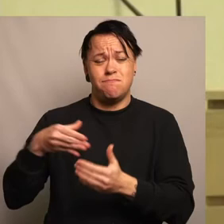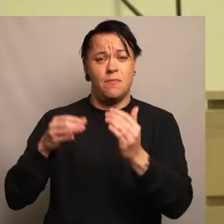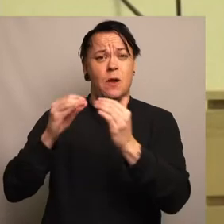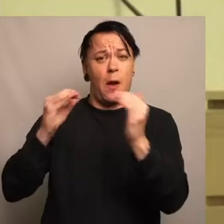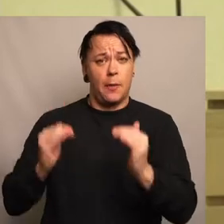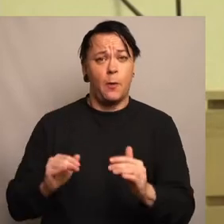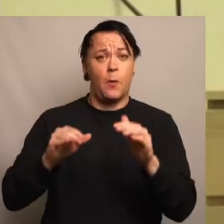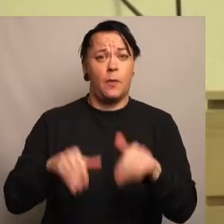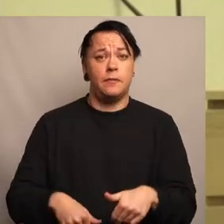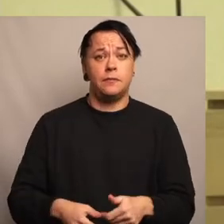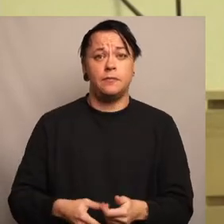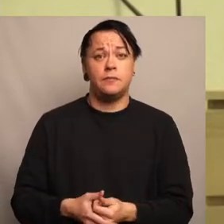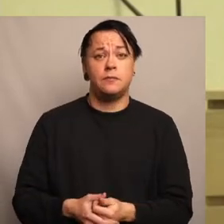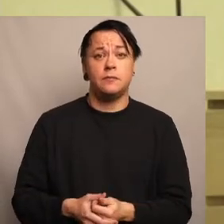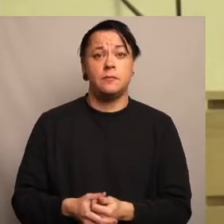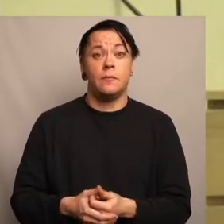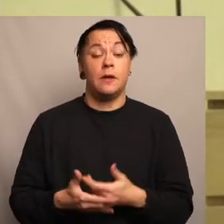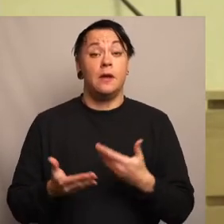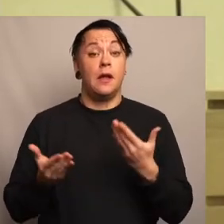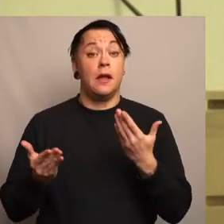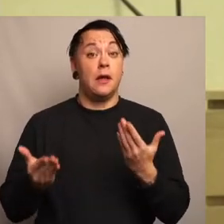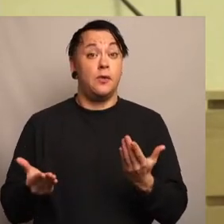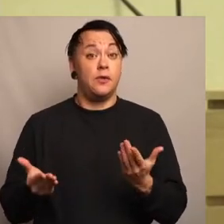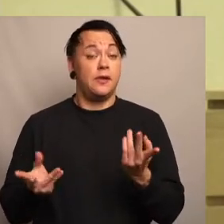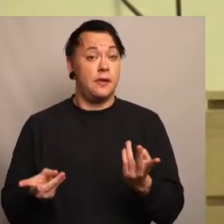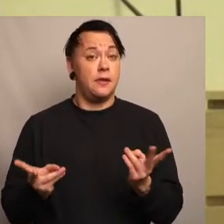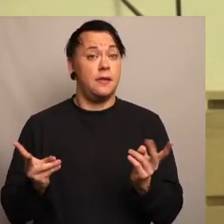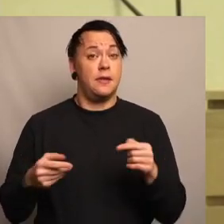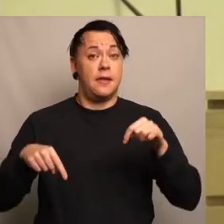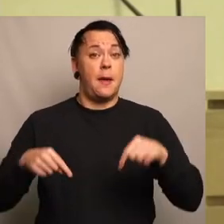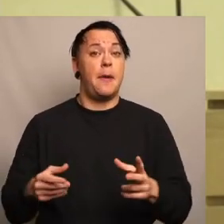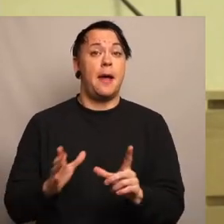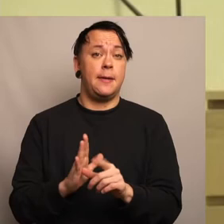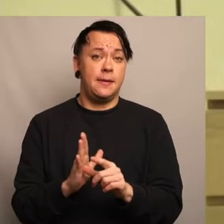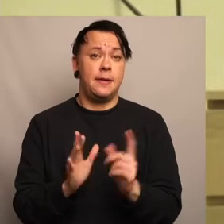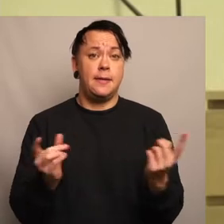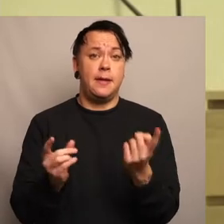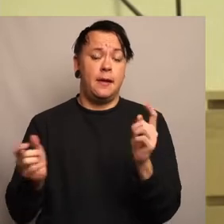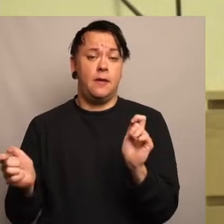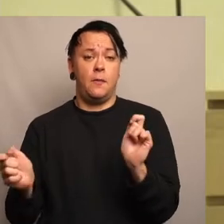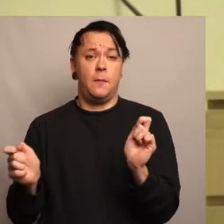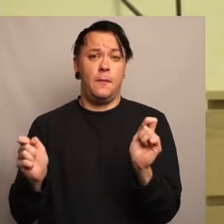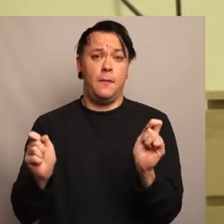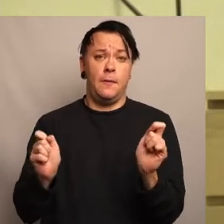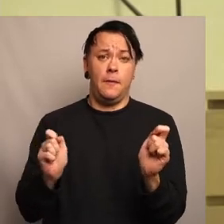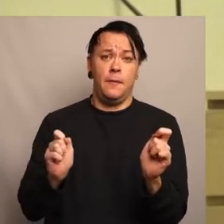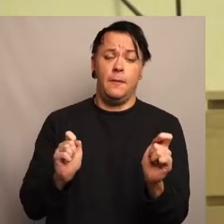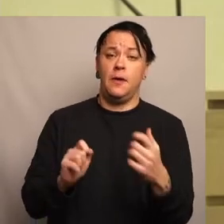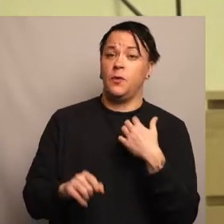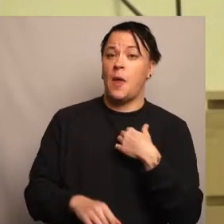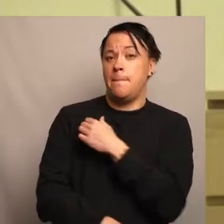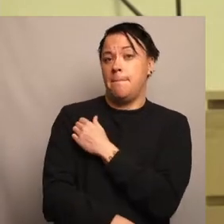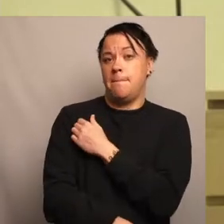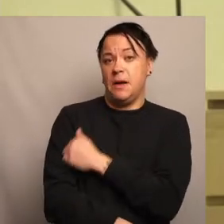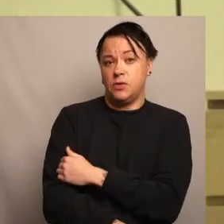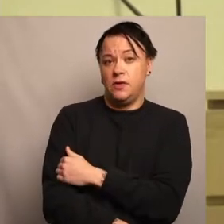know, what we're seeing now, the shift that we're seeing now is probably a deconstruction of masculinity and